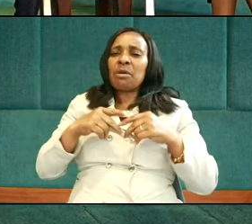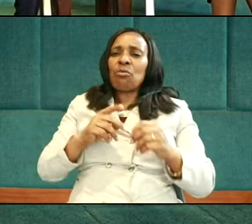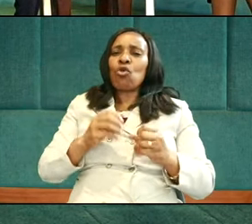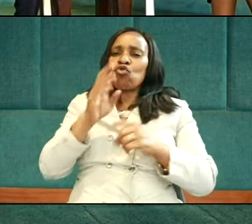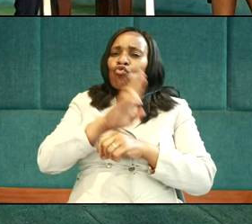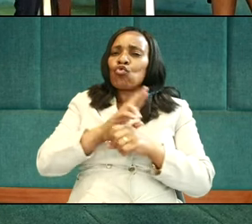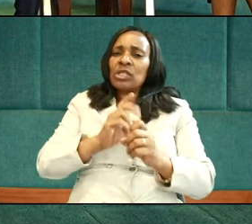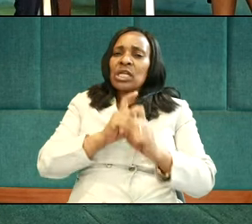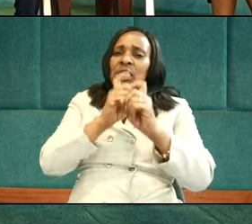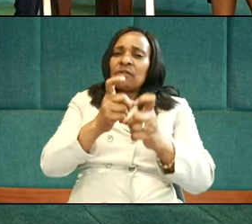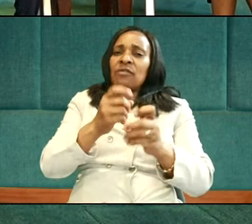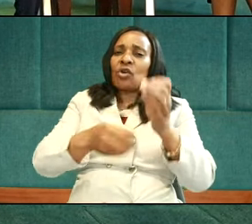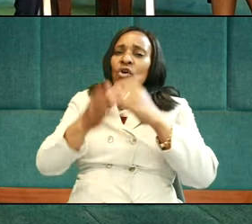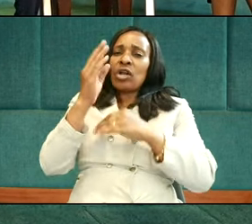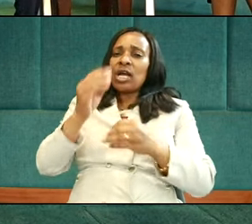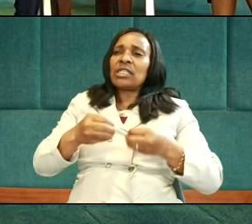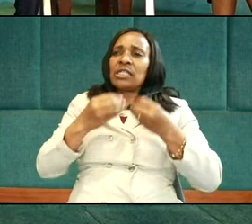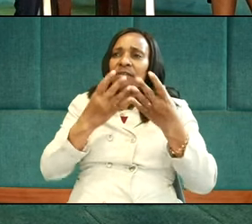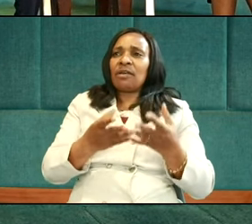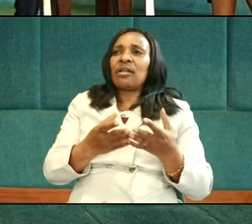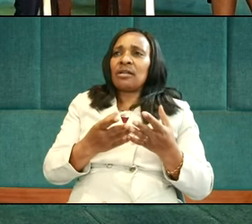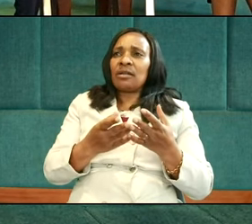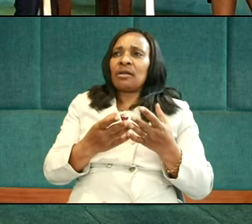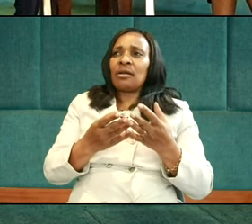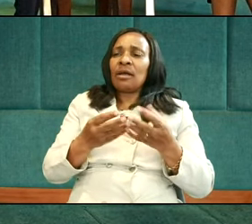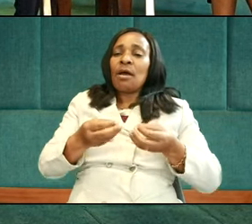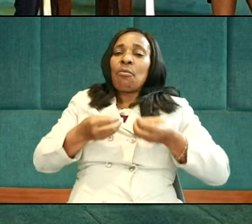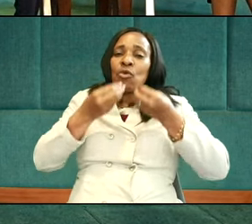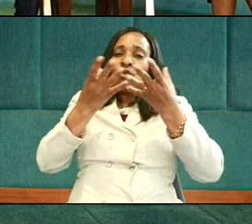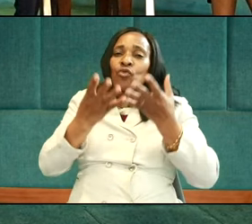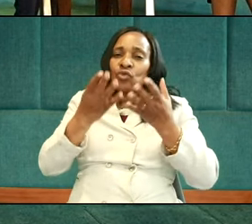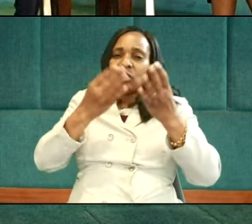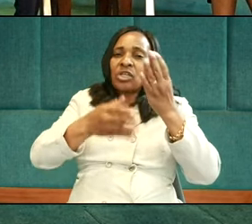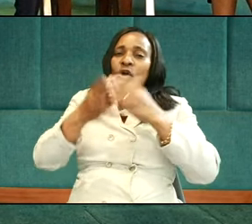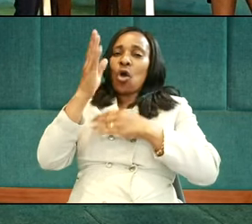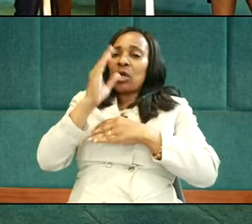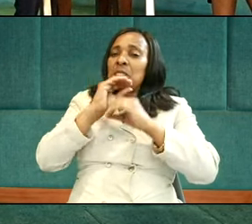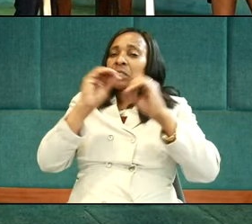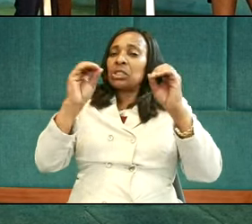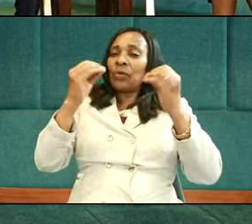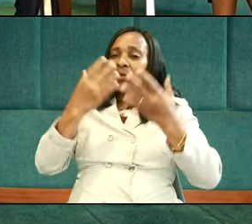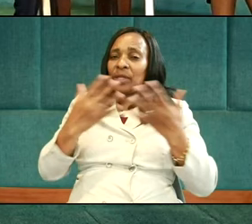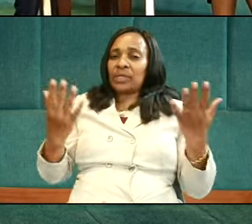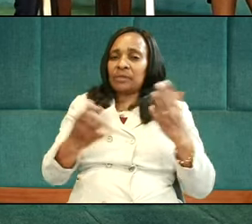has given them and produce ungodly things.